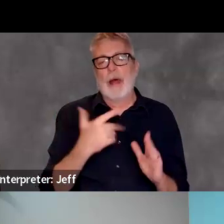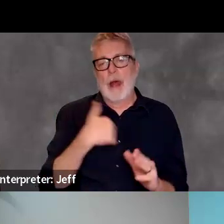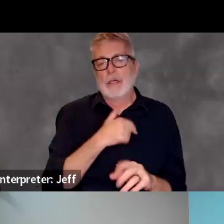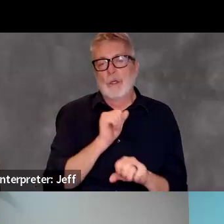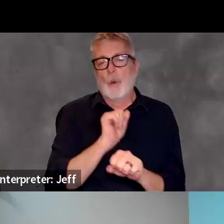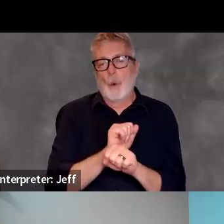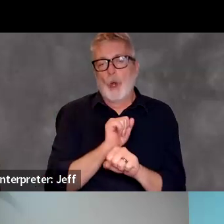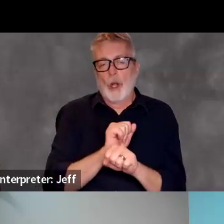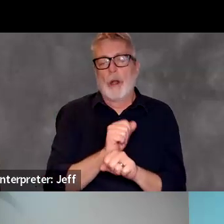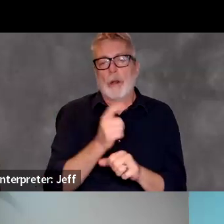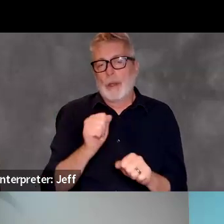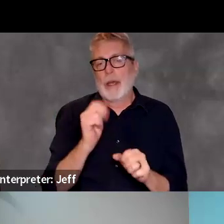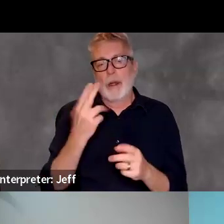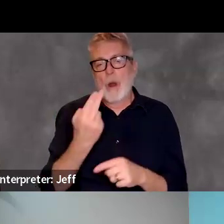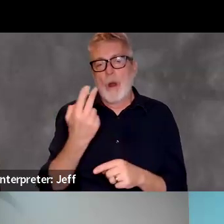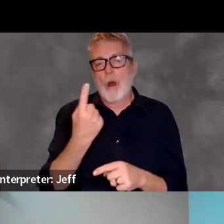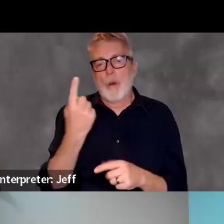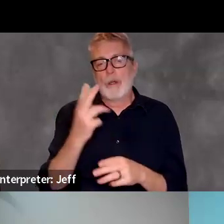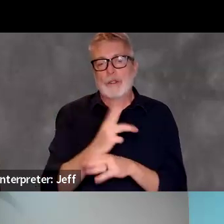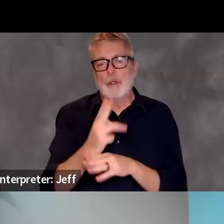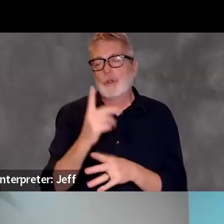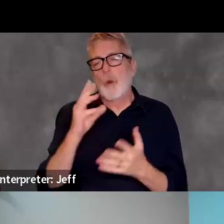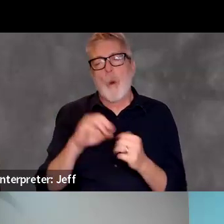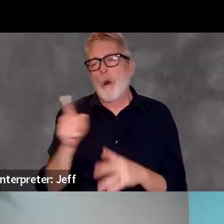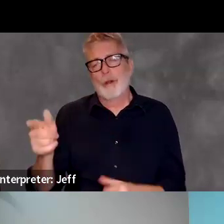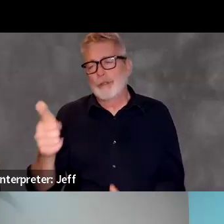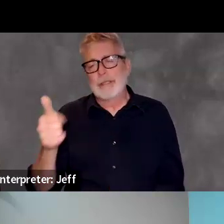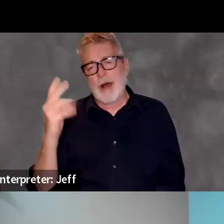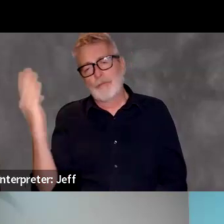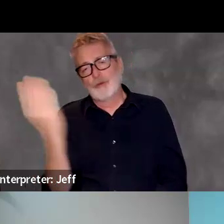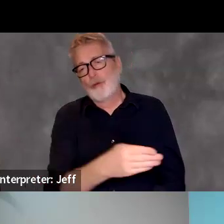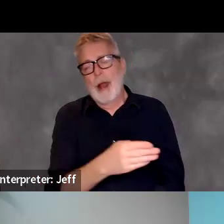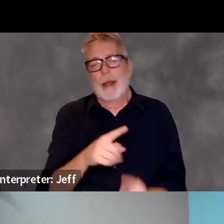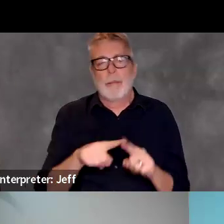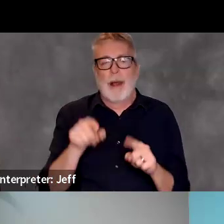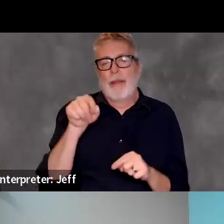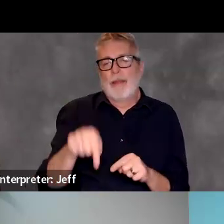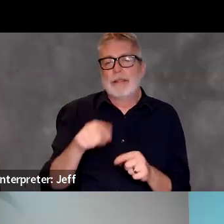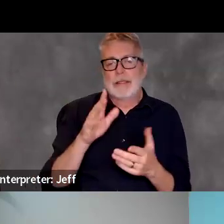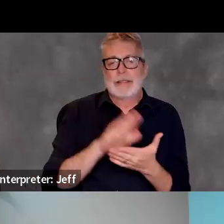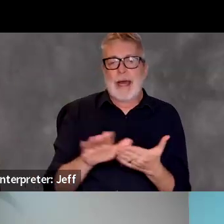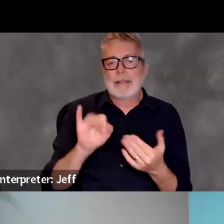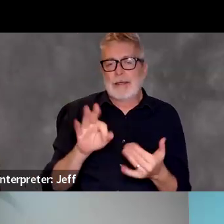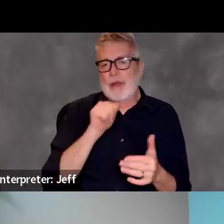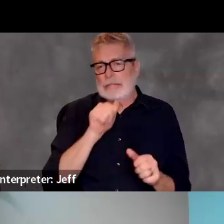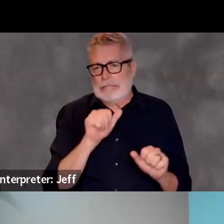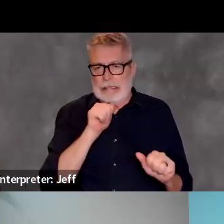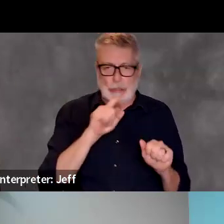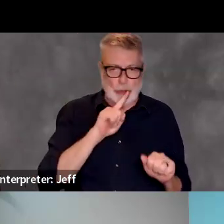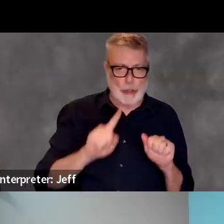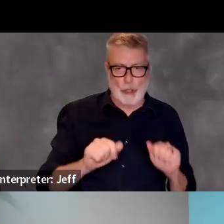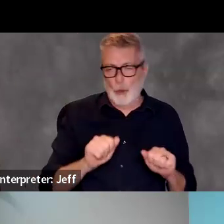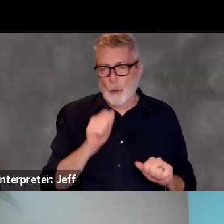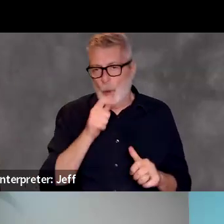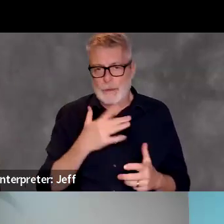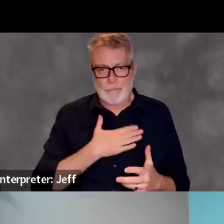use. You can always send it directly to your legislators. This is just nice for people that don't know who their legislators are or